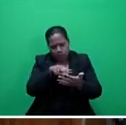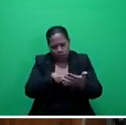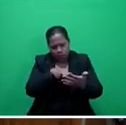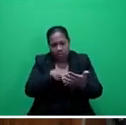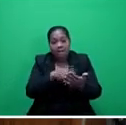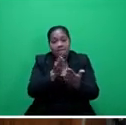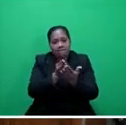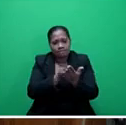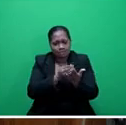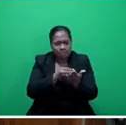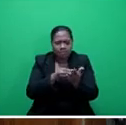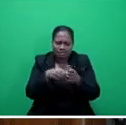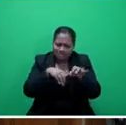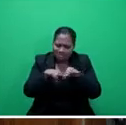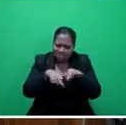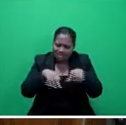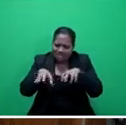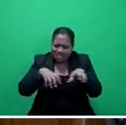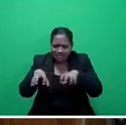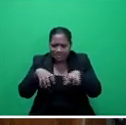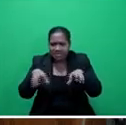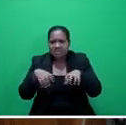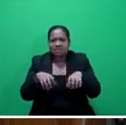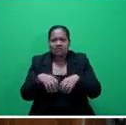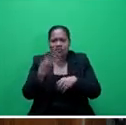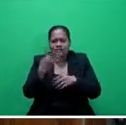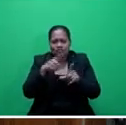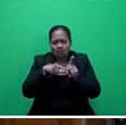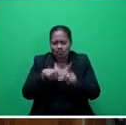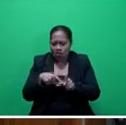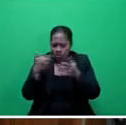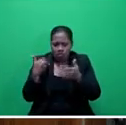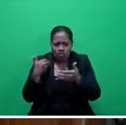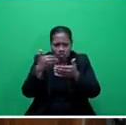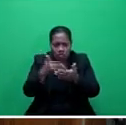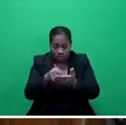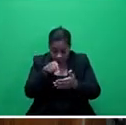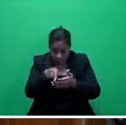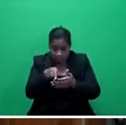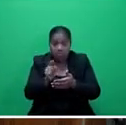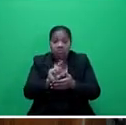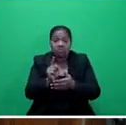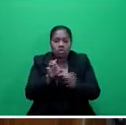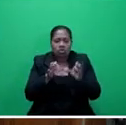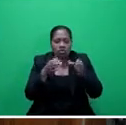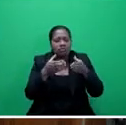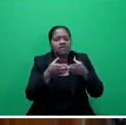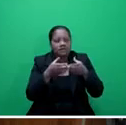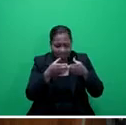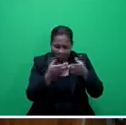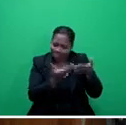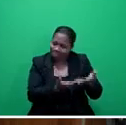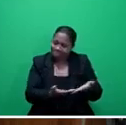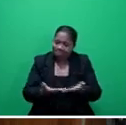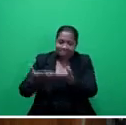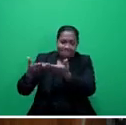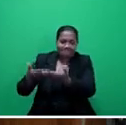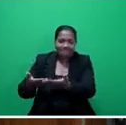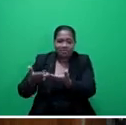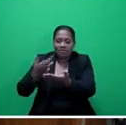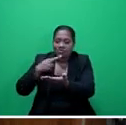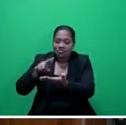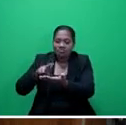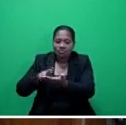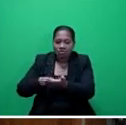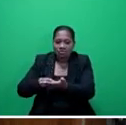allocation on its planned activities for each of these 4 years. On that regard, the committee is grateful to submit this report into Parliament,